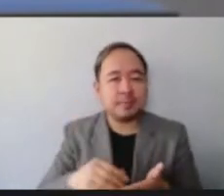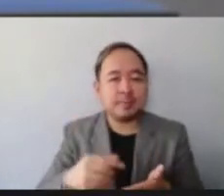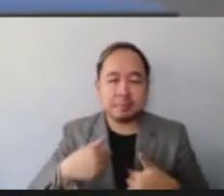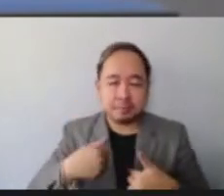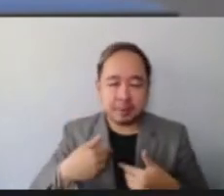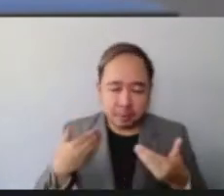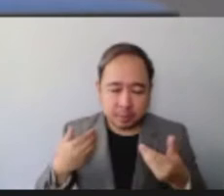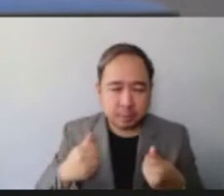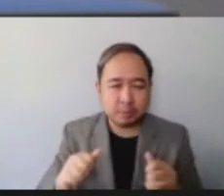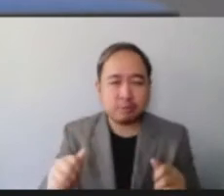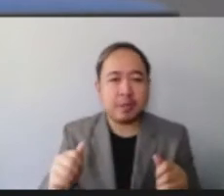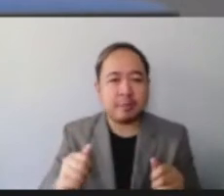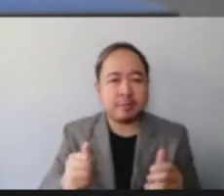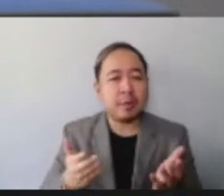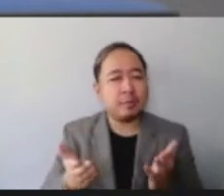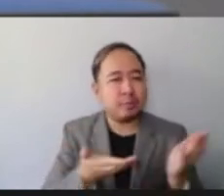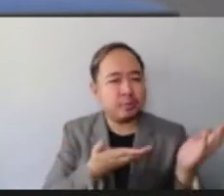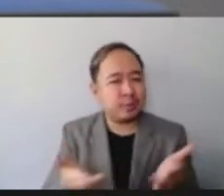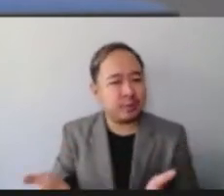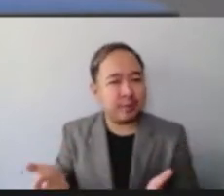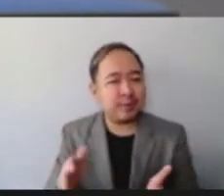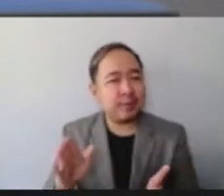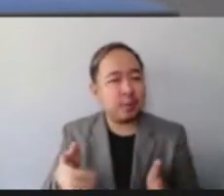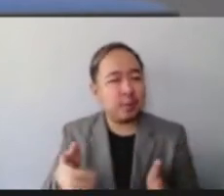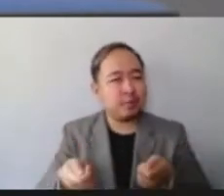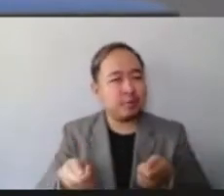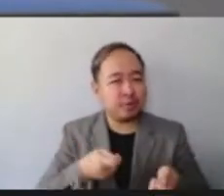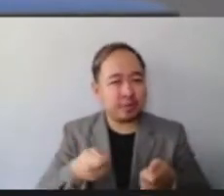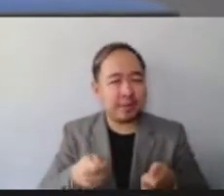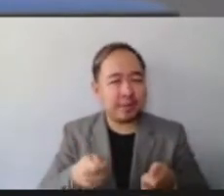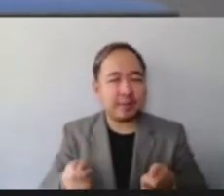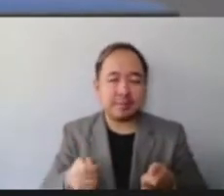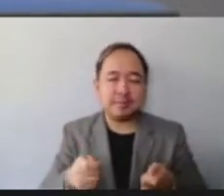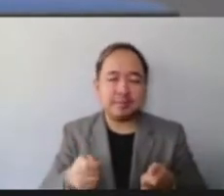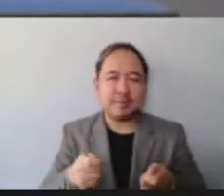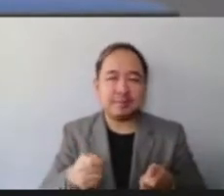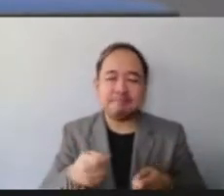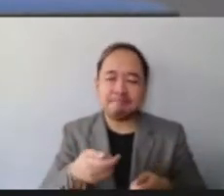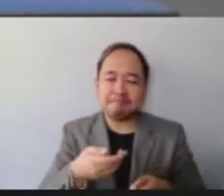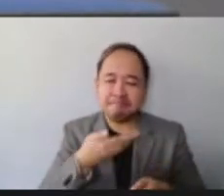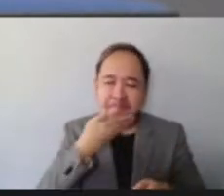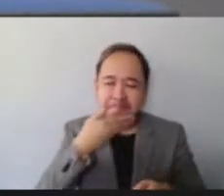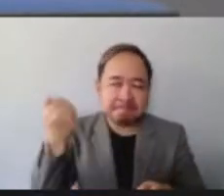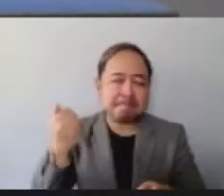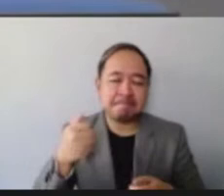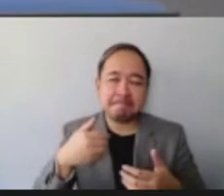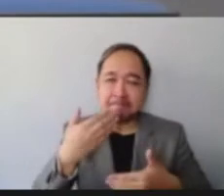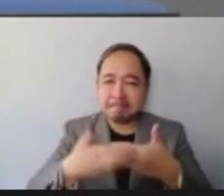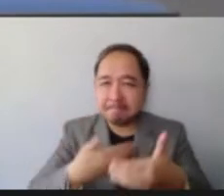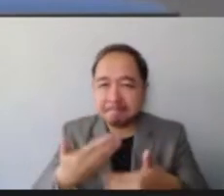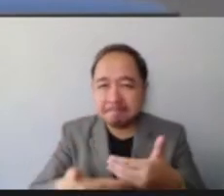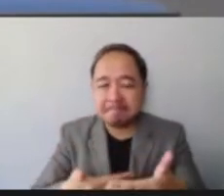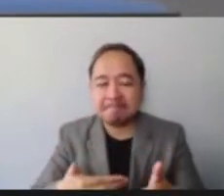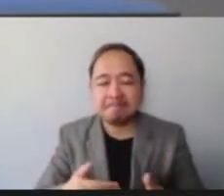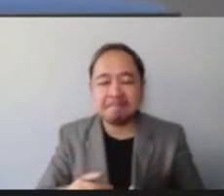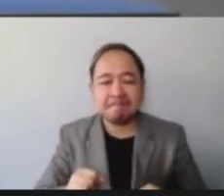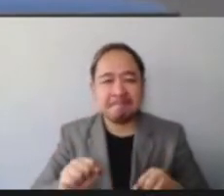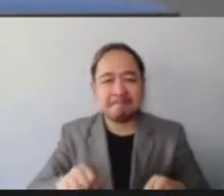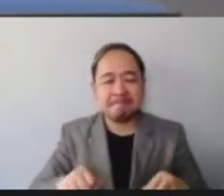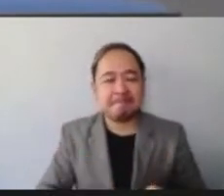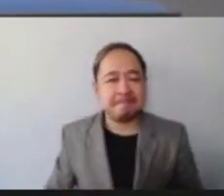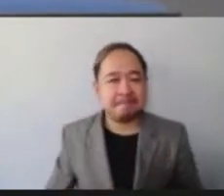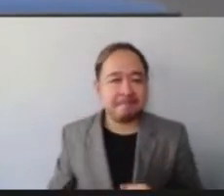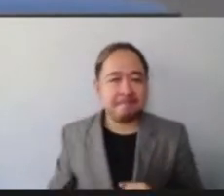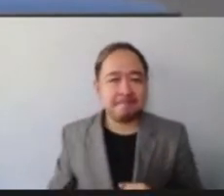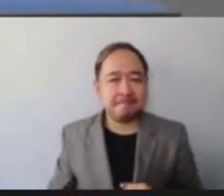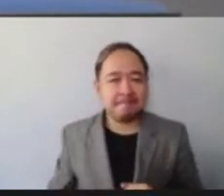as your chair to the very best of my abilities excellencies distinguished delegates